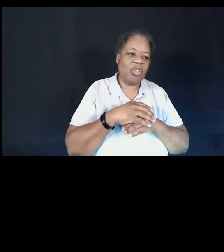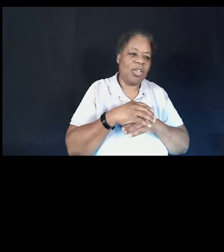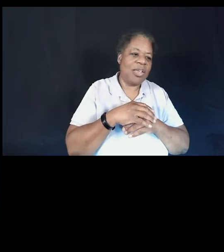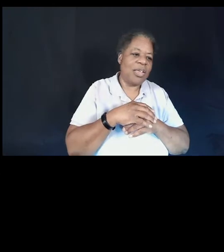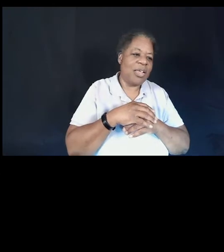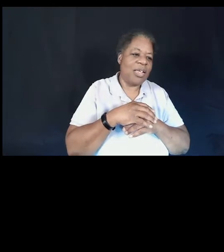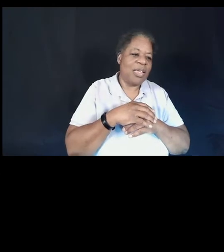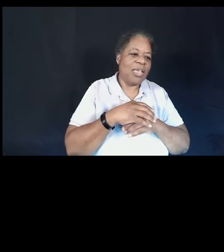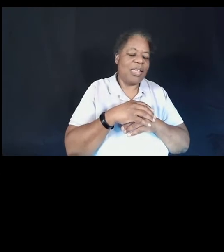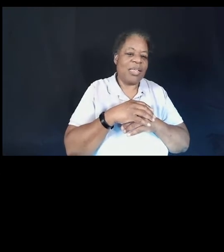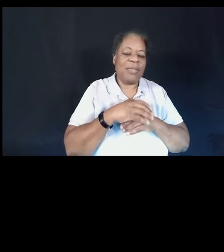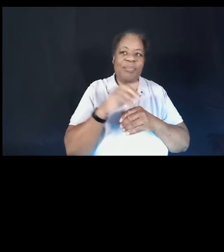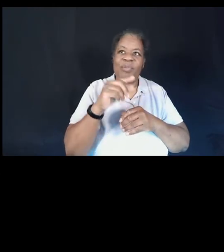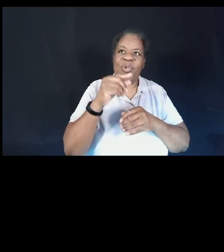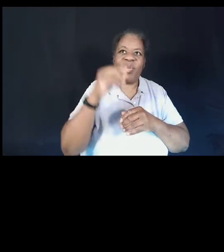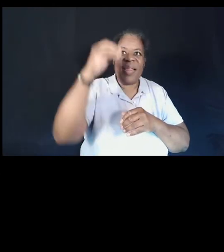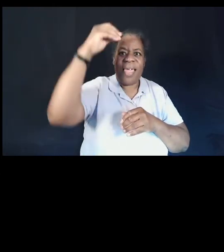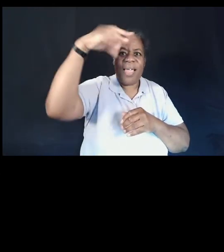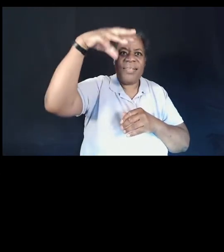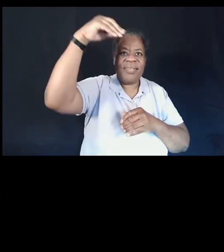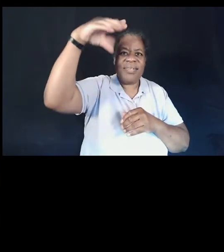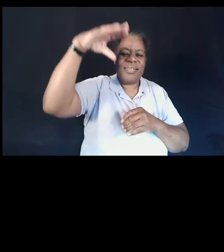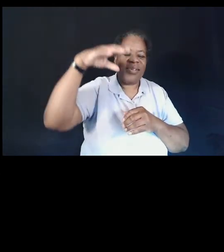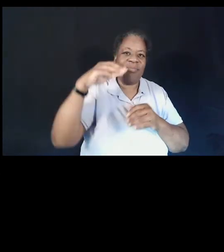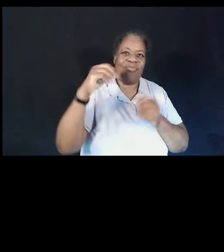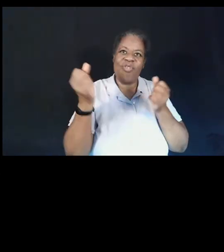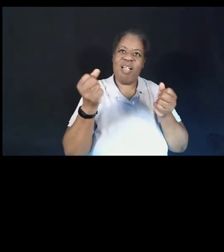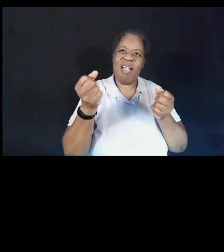today on your way in.